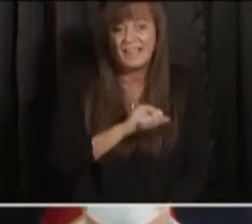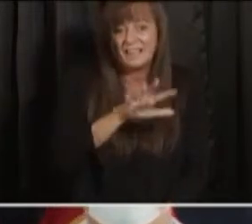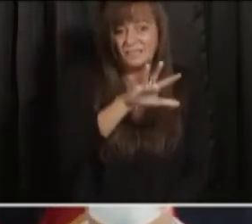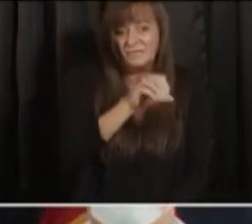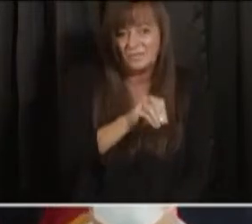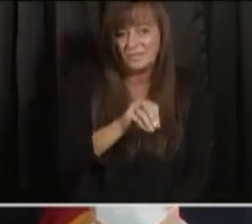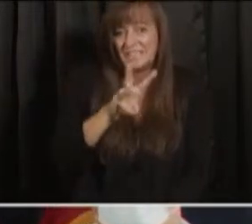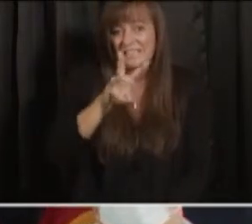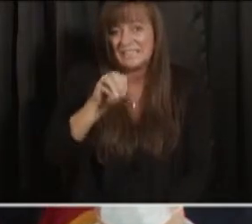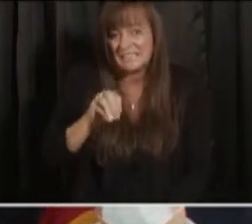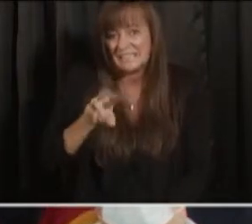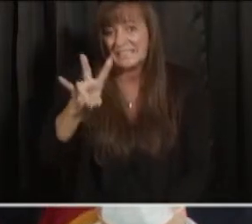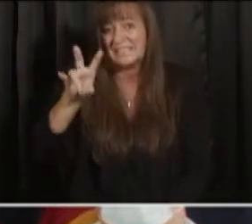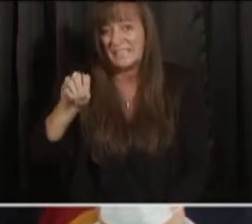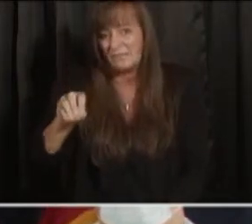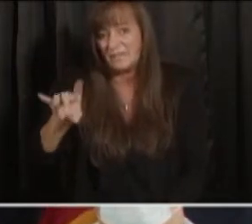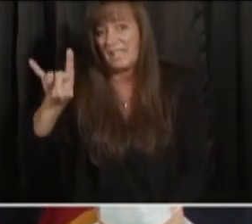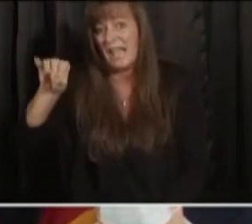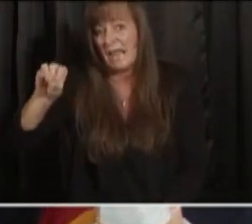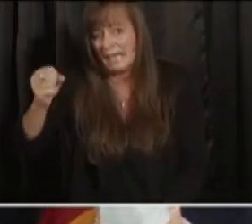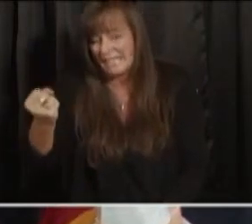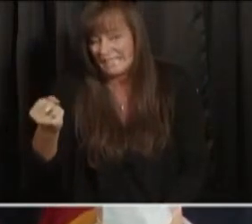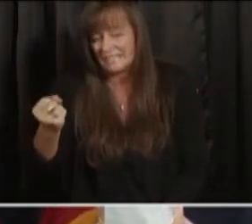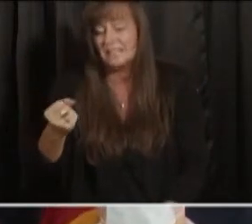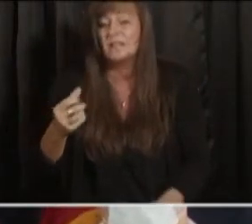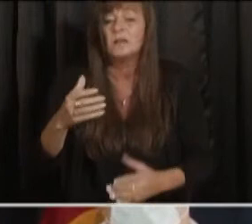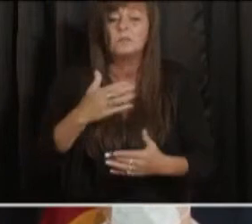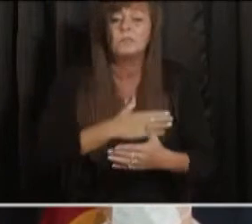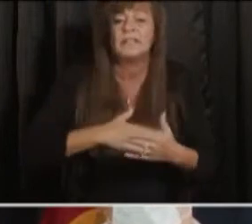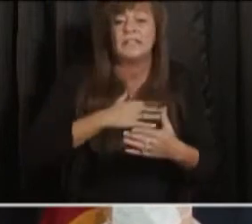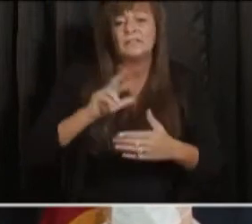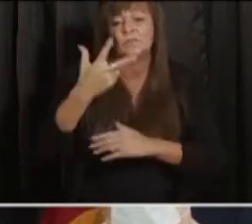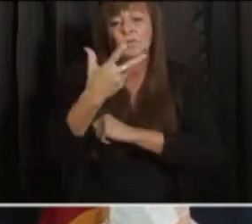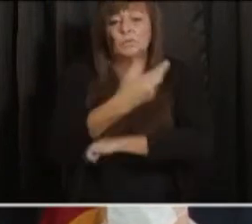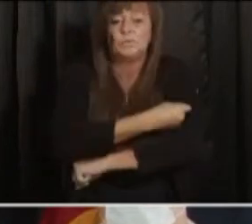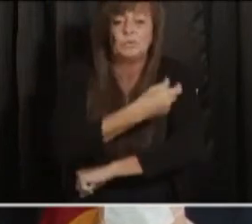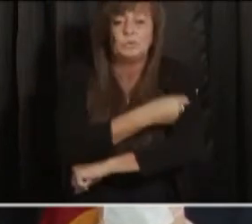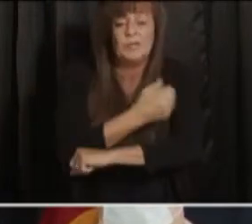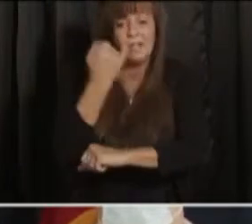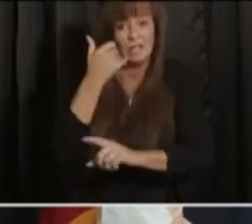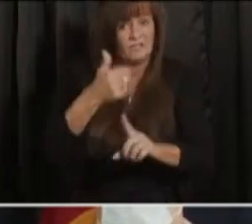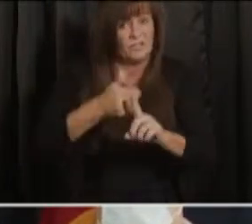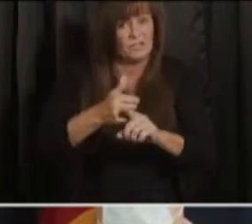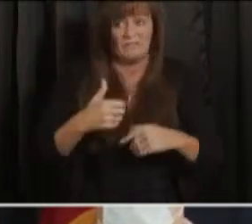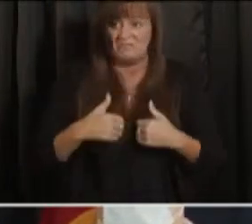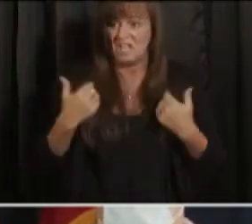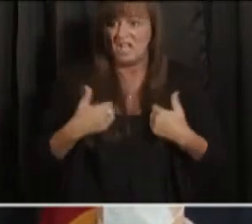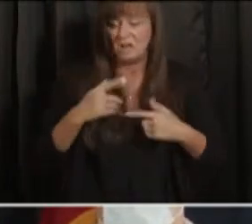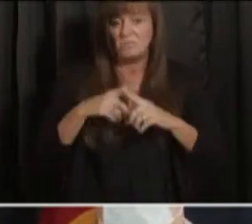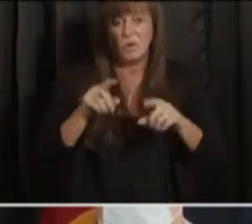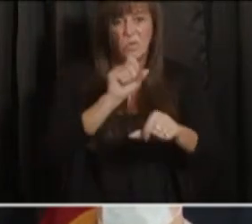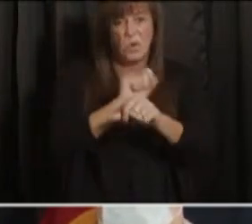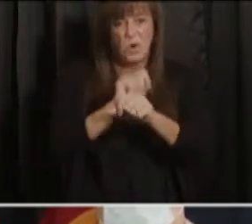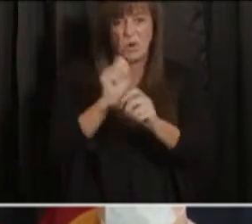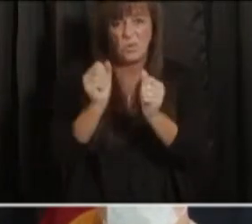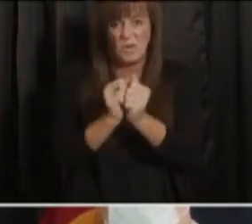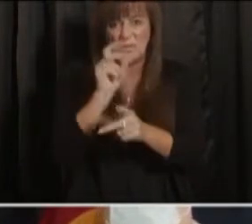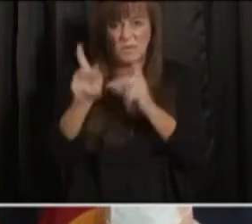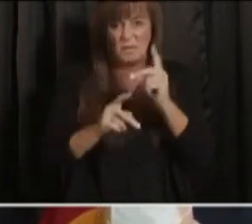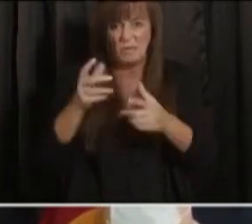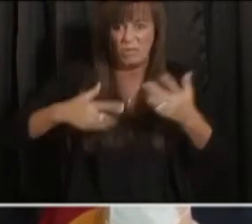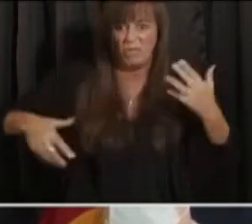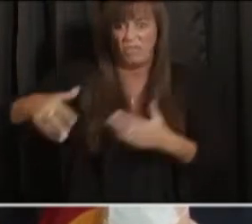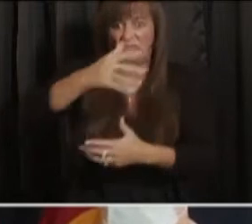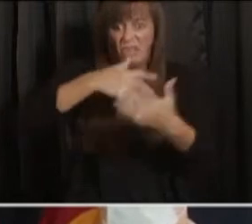80s, get the booster. Get it, if you're younger and you work around others. I'm 46, I got it right away.